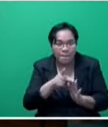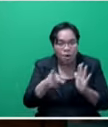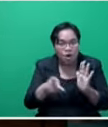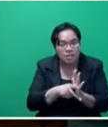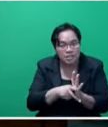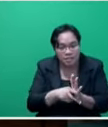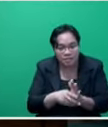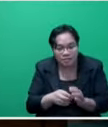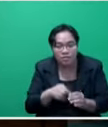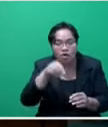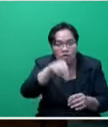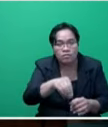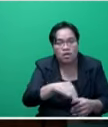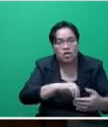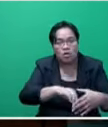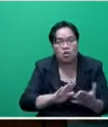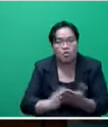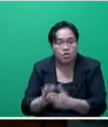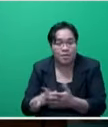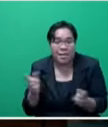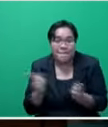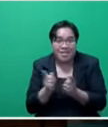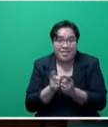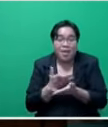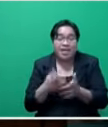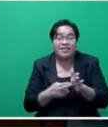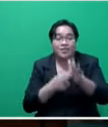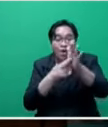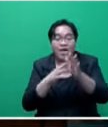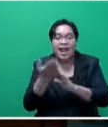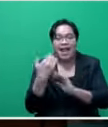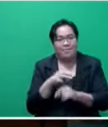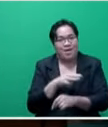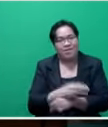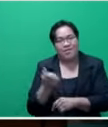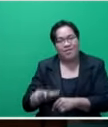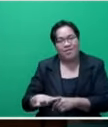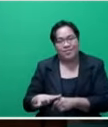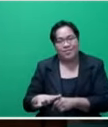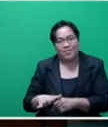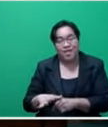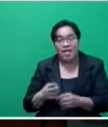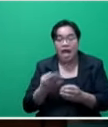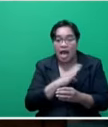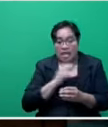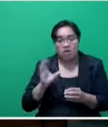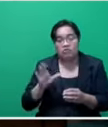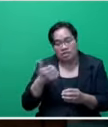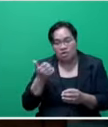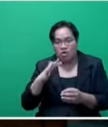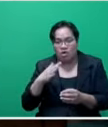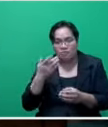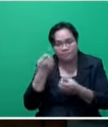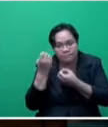their communities. The tech meetings in the Northern Division were conducted last month, and the councillors were also briefed on new